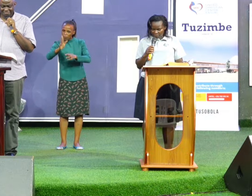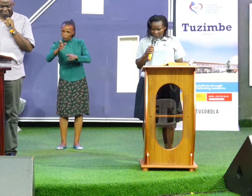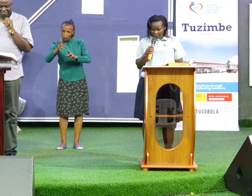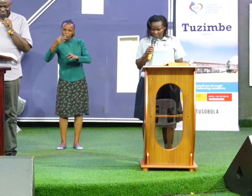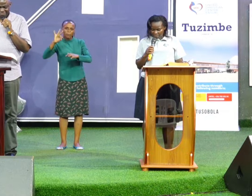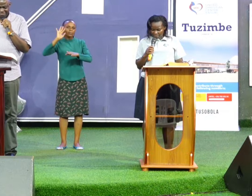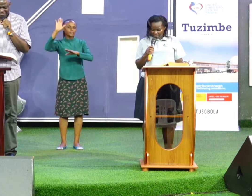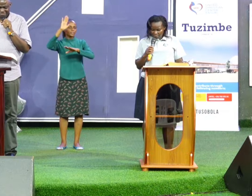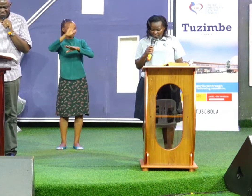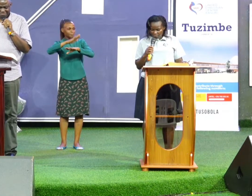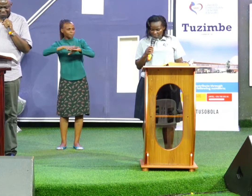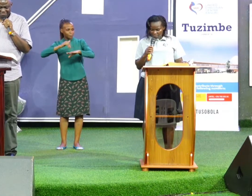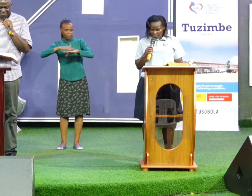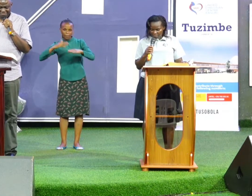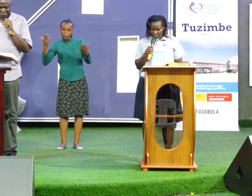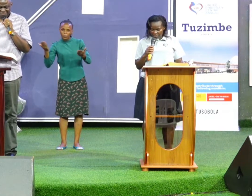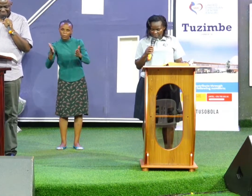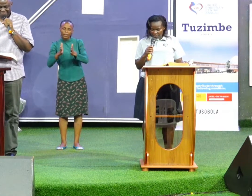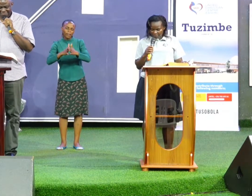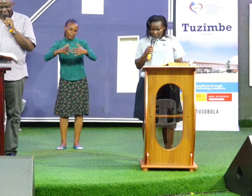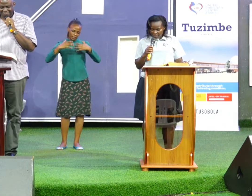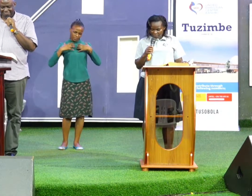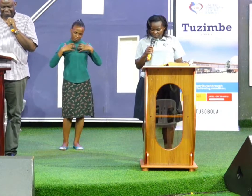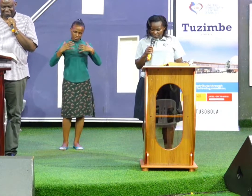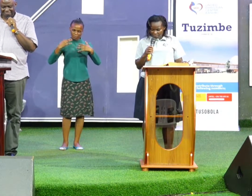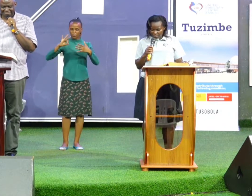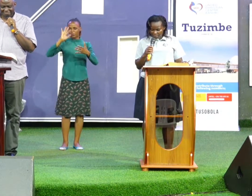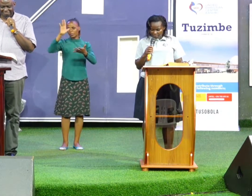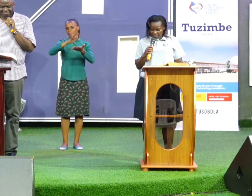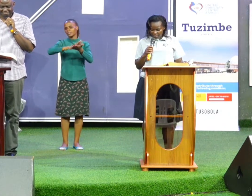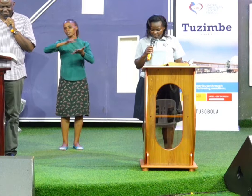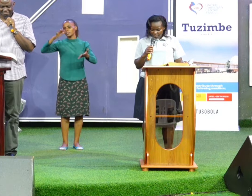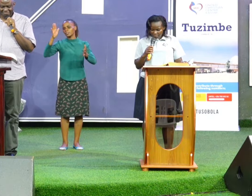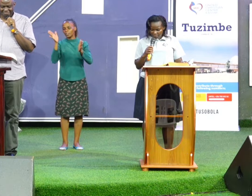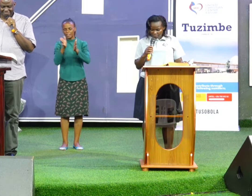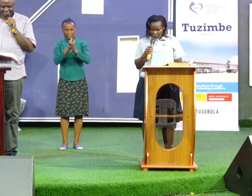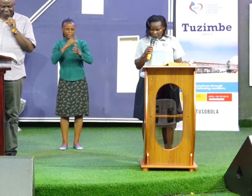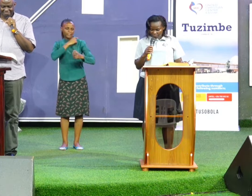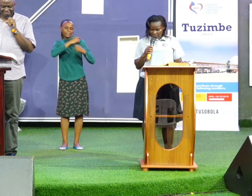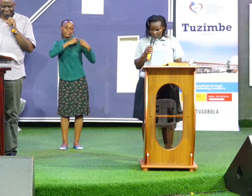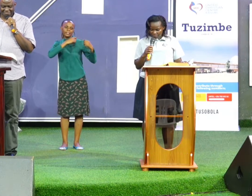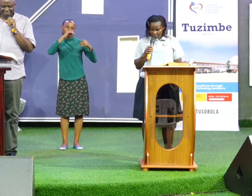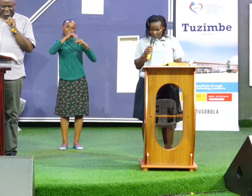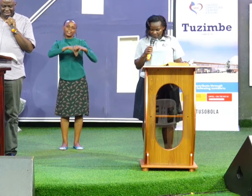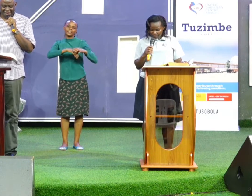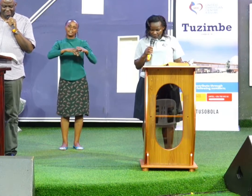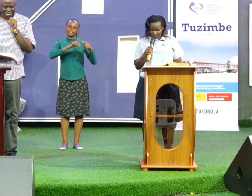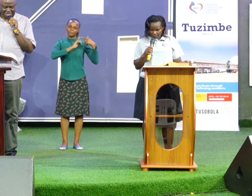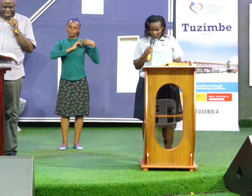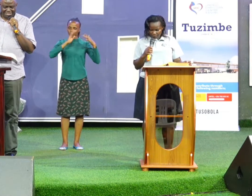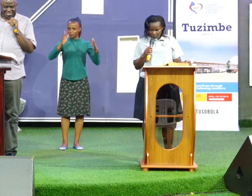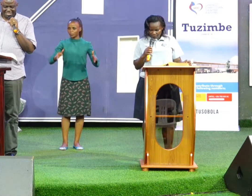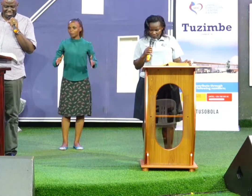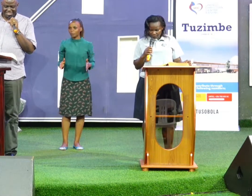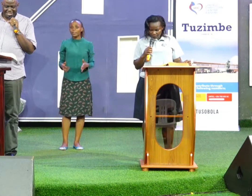ery'okuyita kwe bwe liri, obugagga obw'ekitiibwa eky'obusika bwe mu batukuvu bwe buli. What